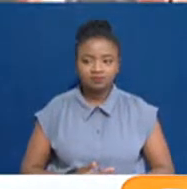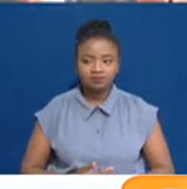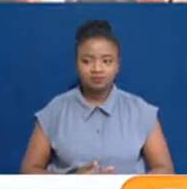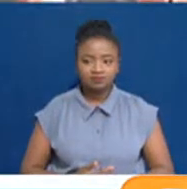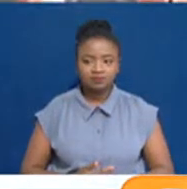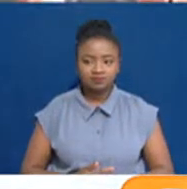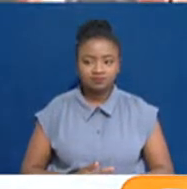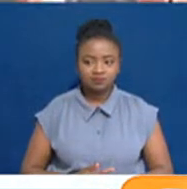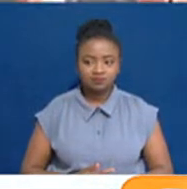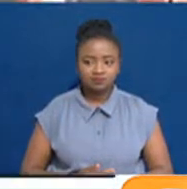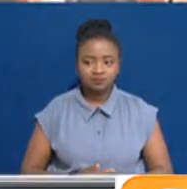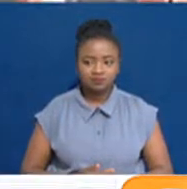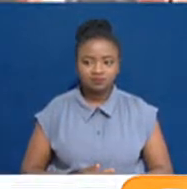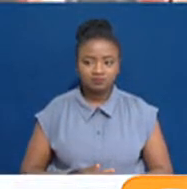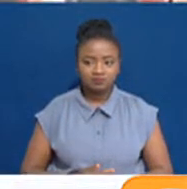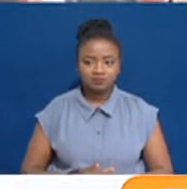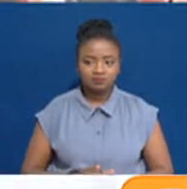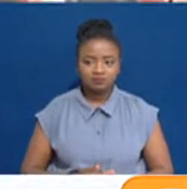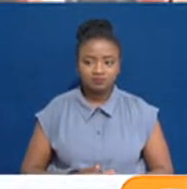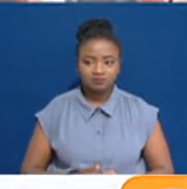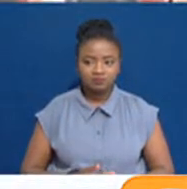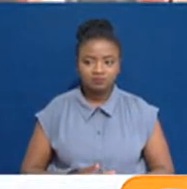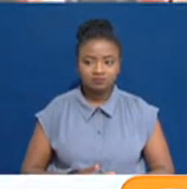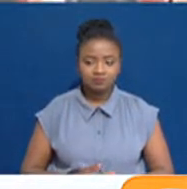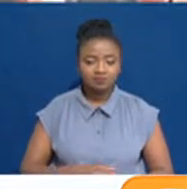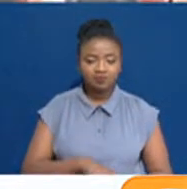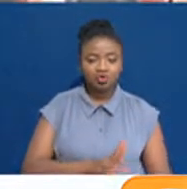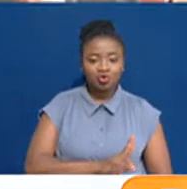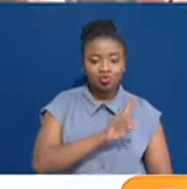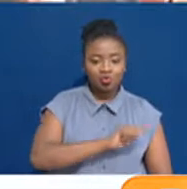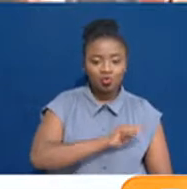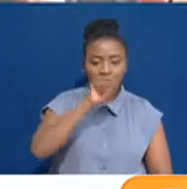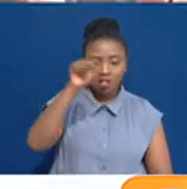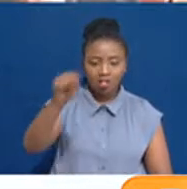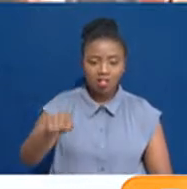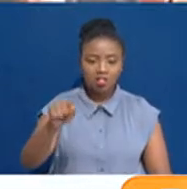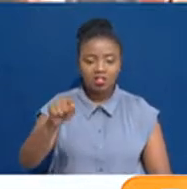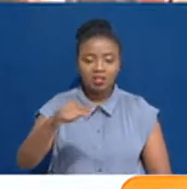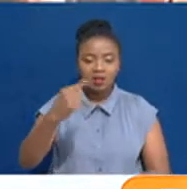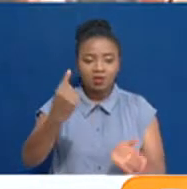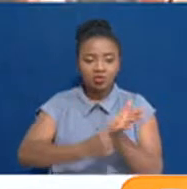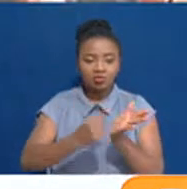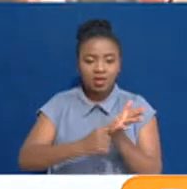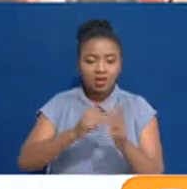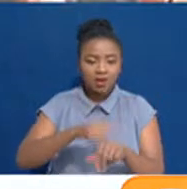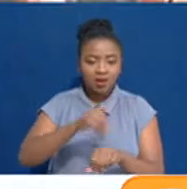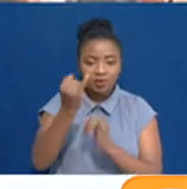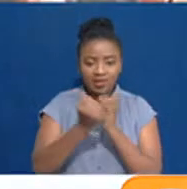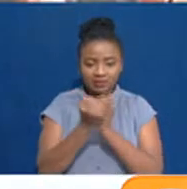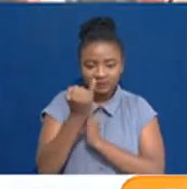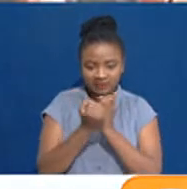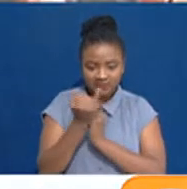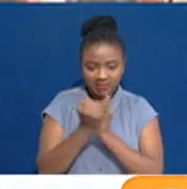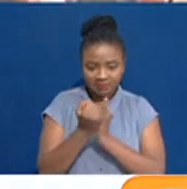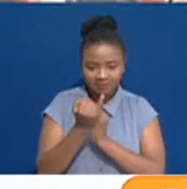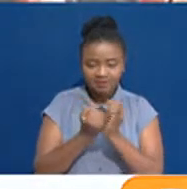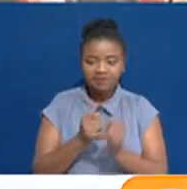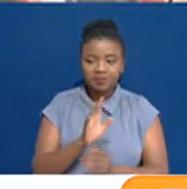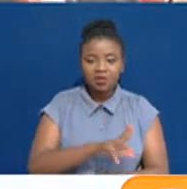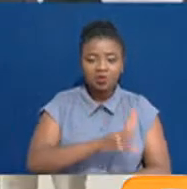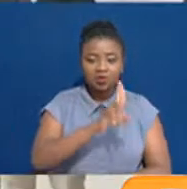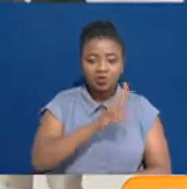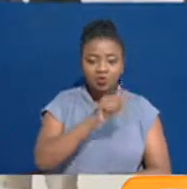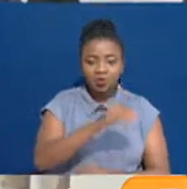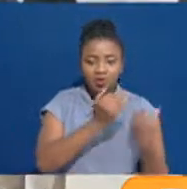Former President Uhuru Kenyatta visited Uganda's President Yoweri Kaguta Museveni on Saturday. Uhuru is a facilitator of